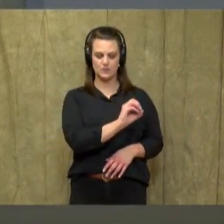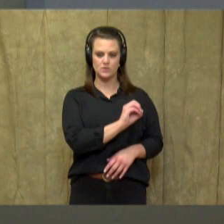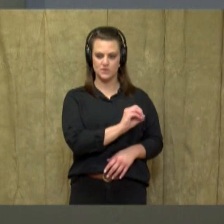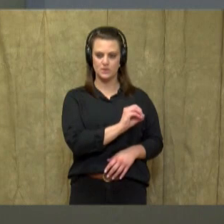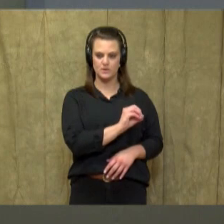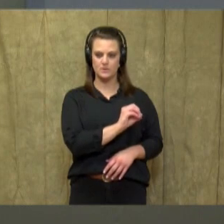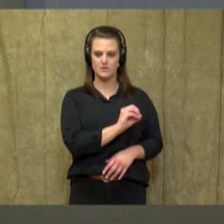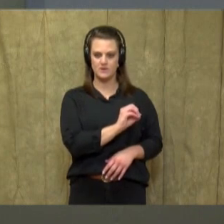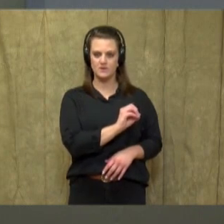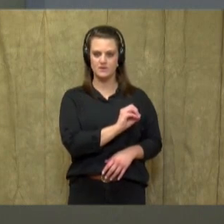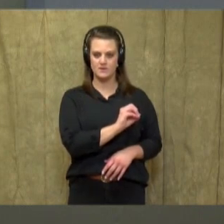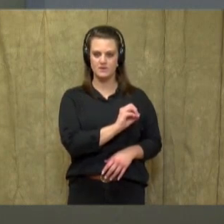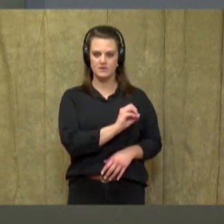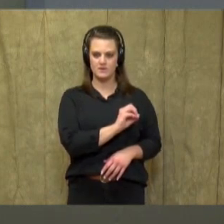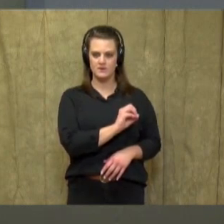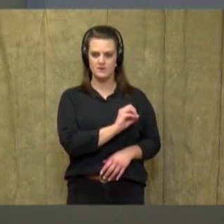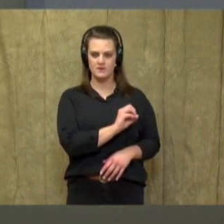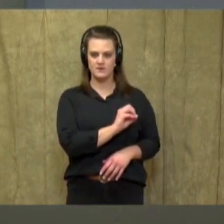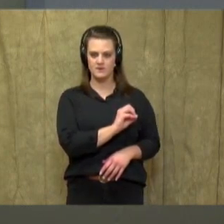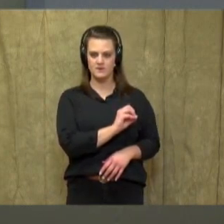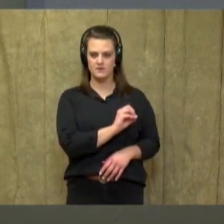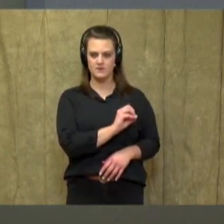origin.